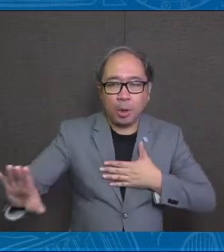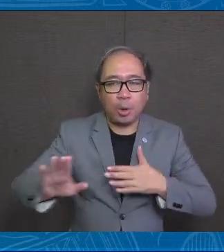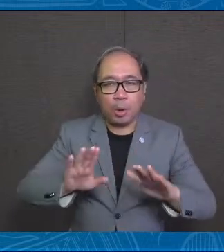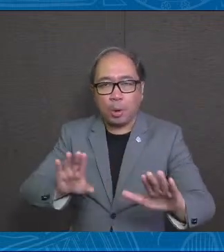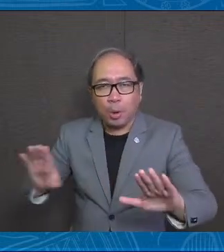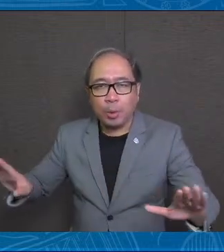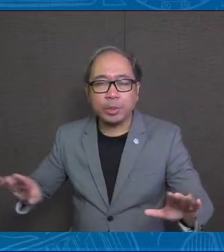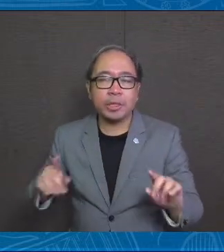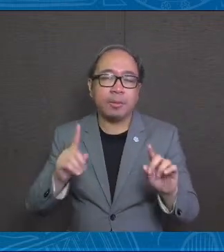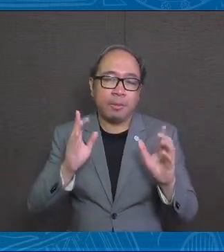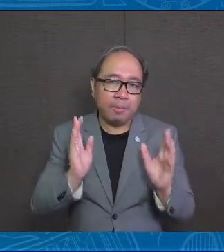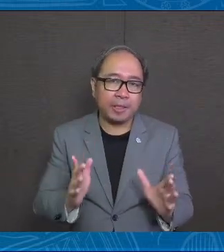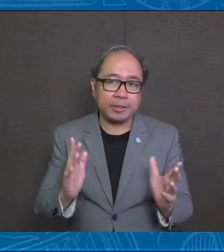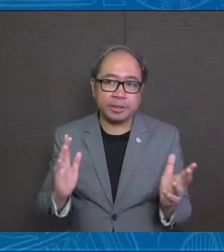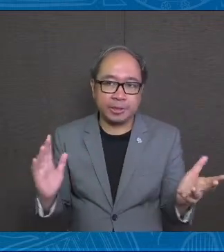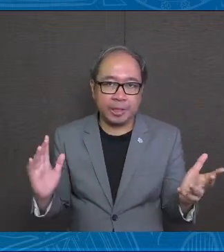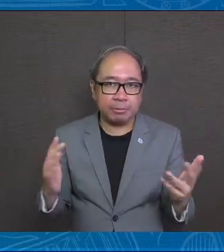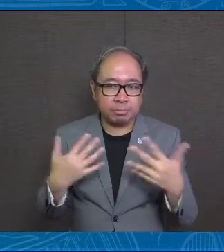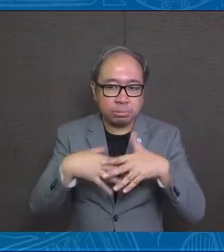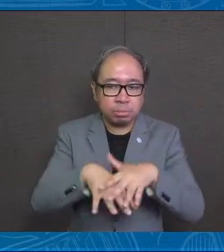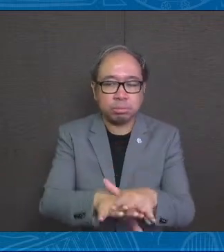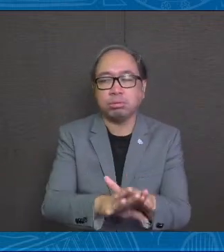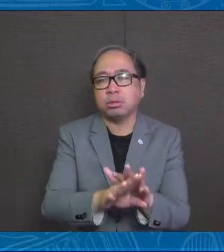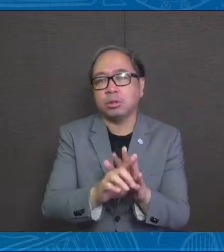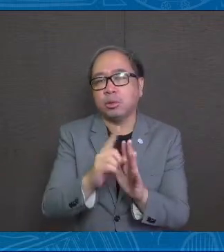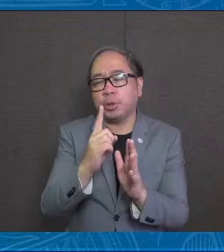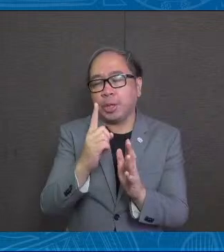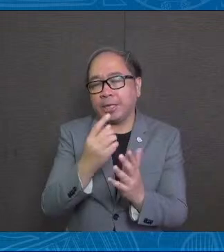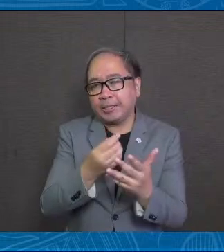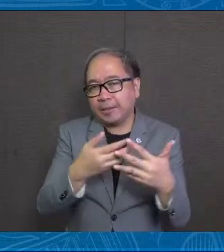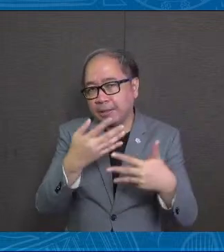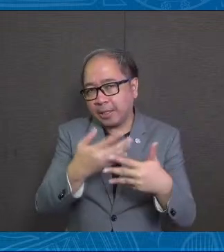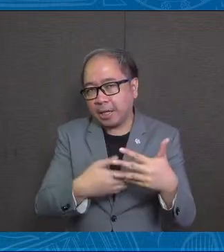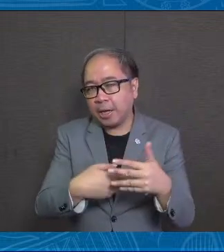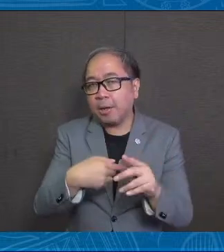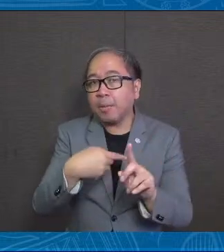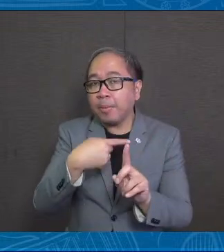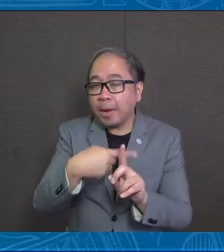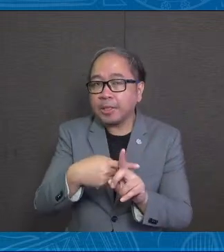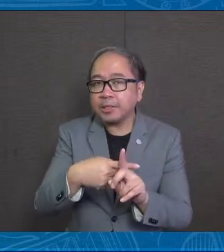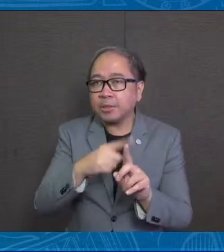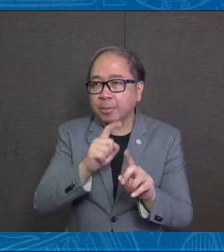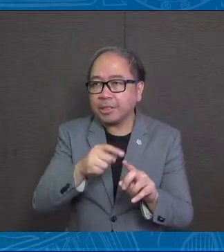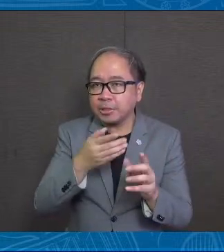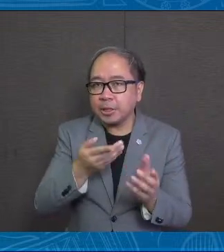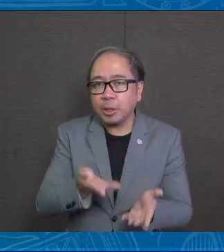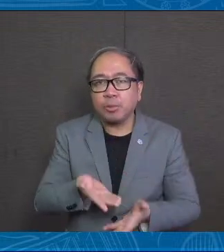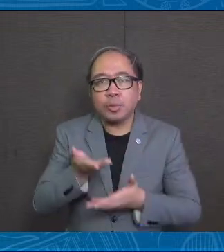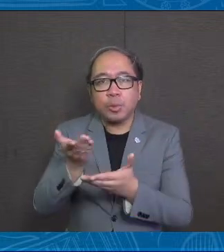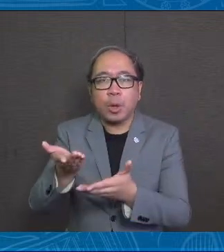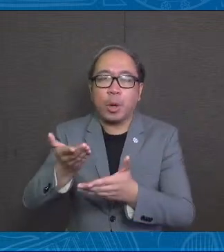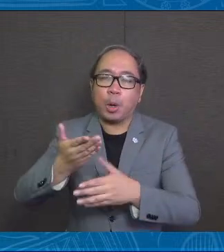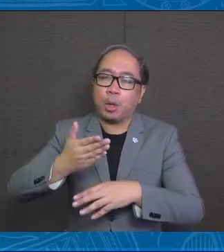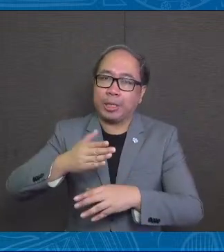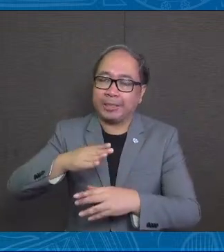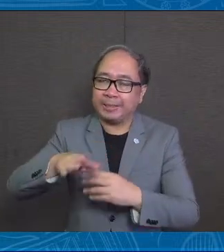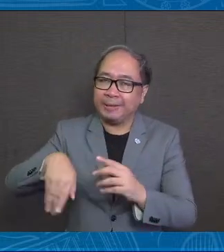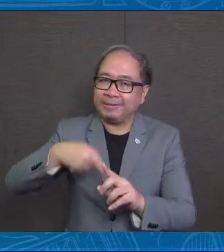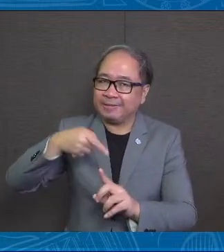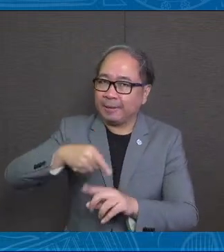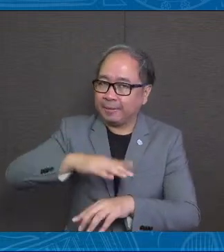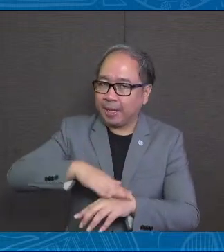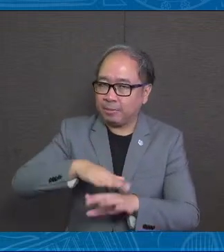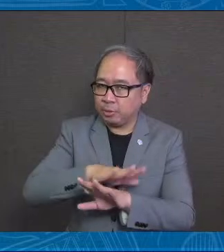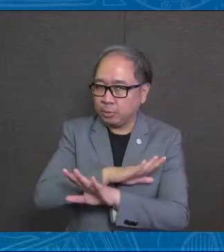it's packaged and also delivered on time for the Ministry of Finance for their fiscal